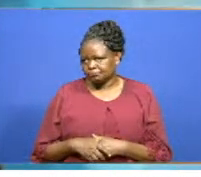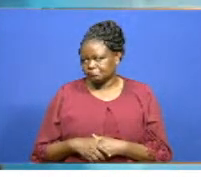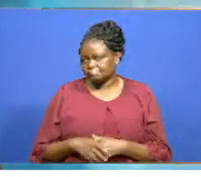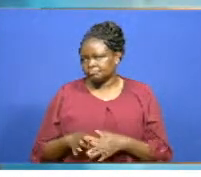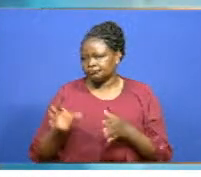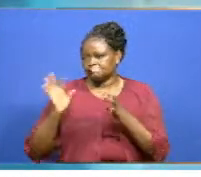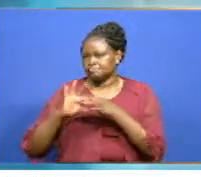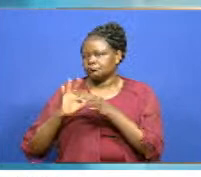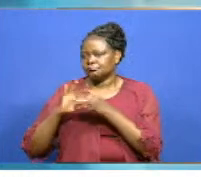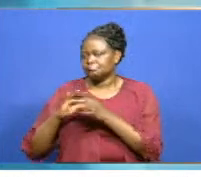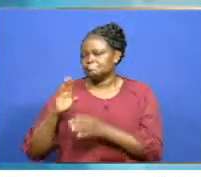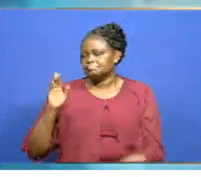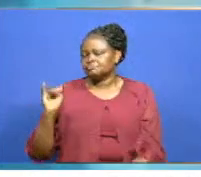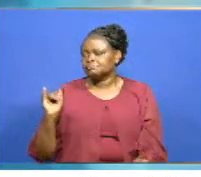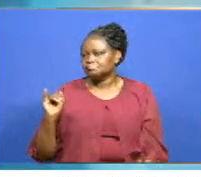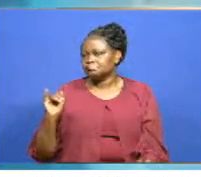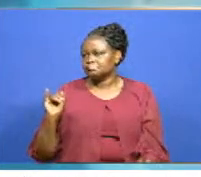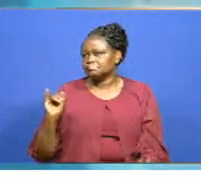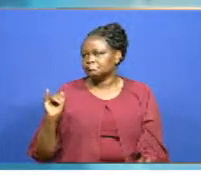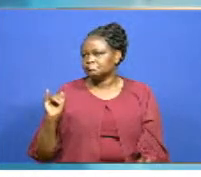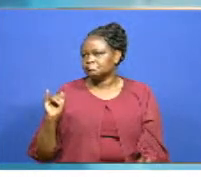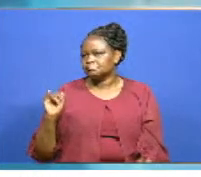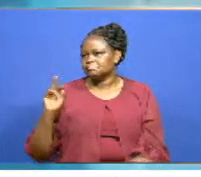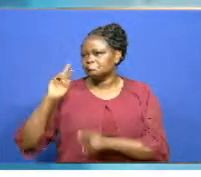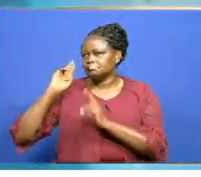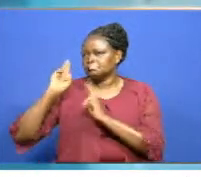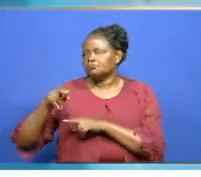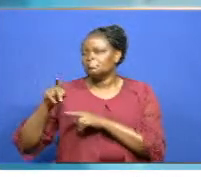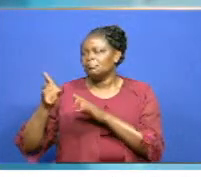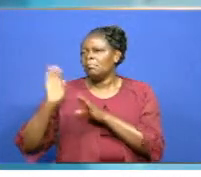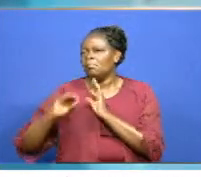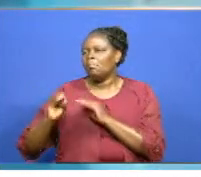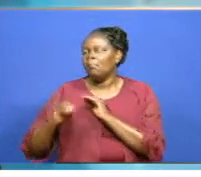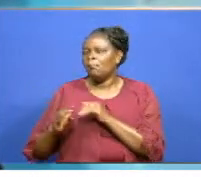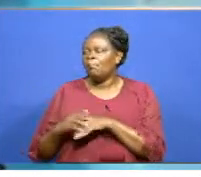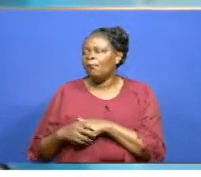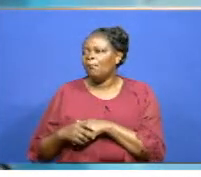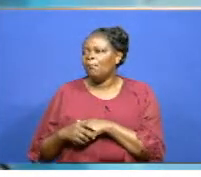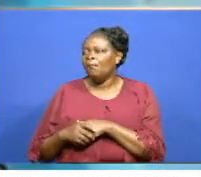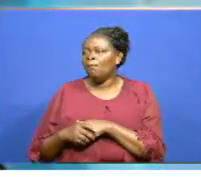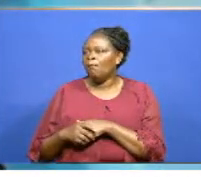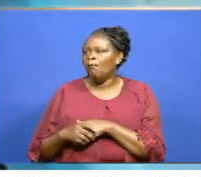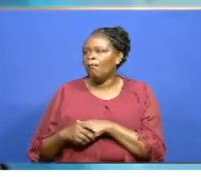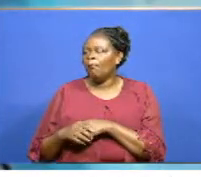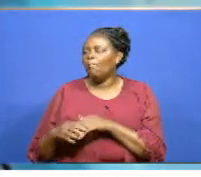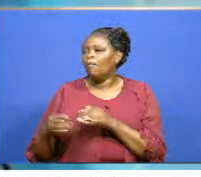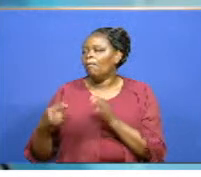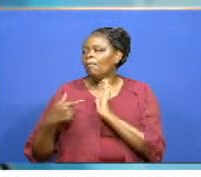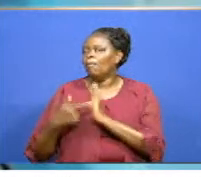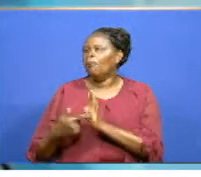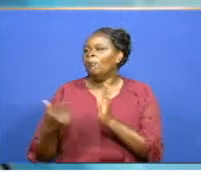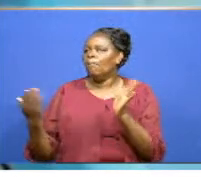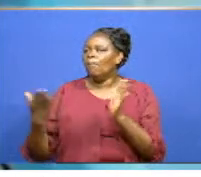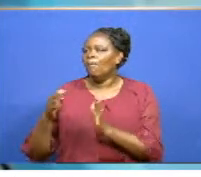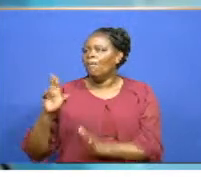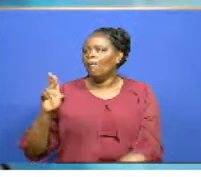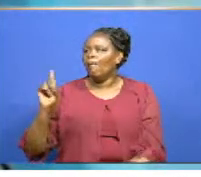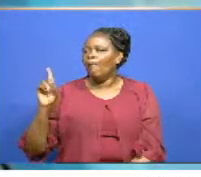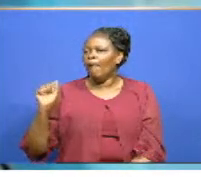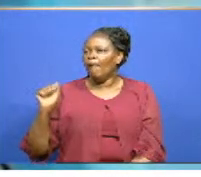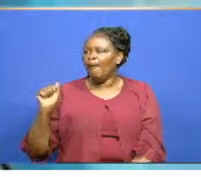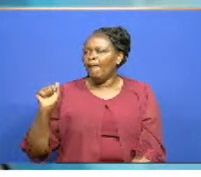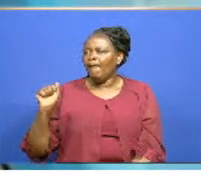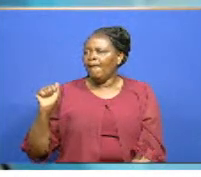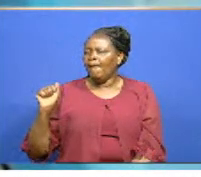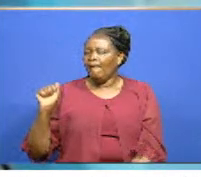to BBI in the results of this election, in particular where there is UDA. Yes.